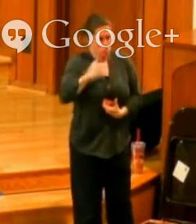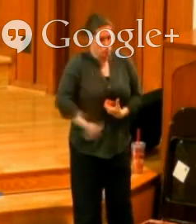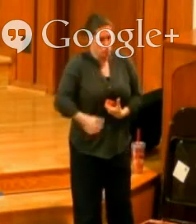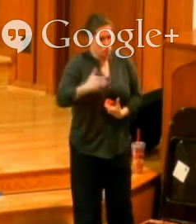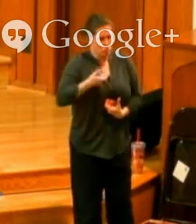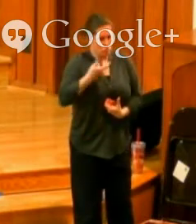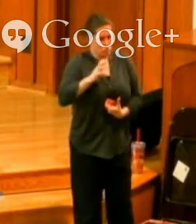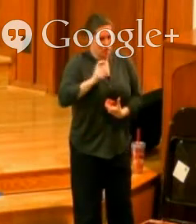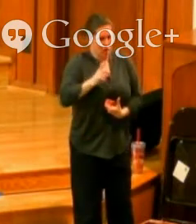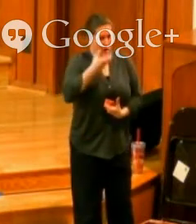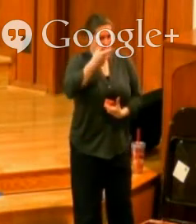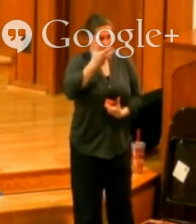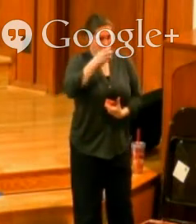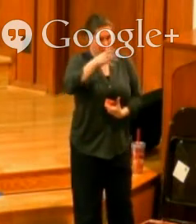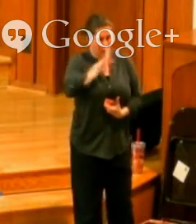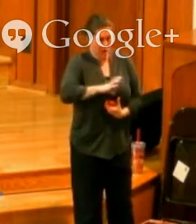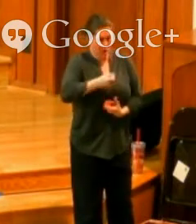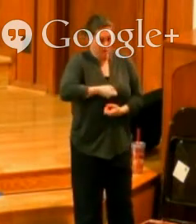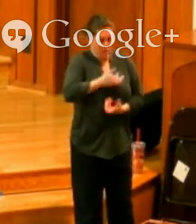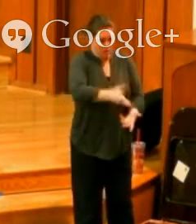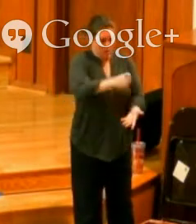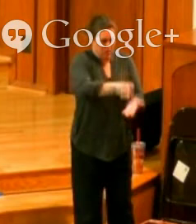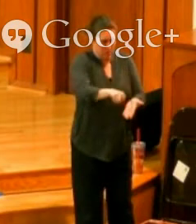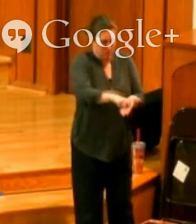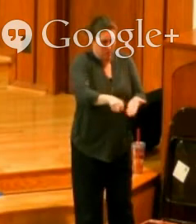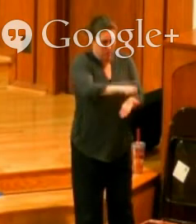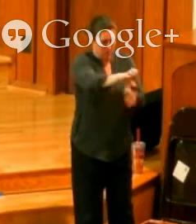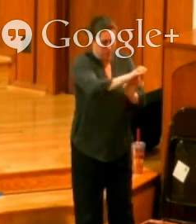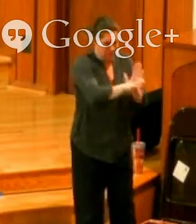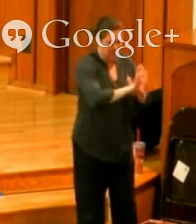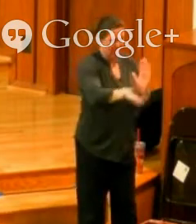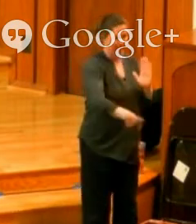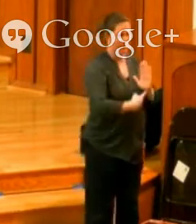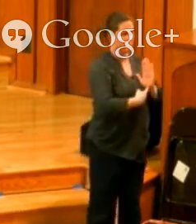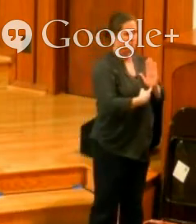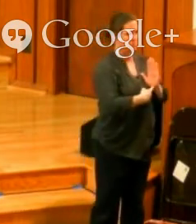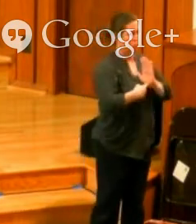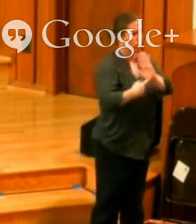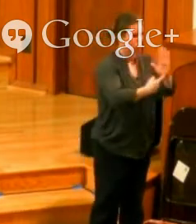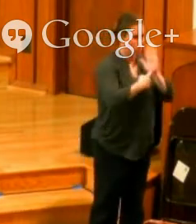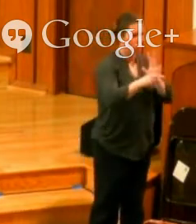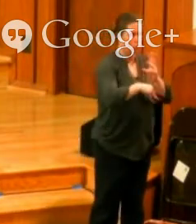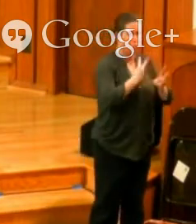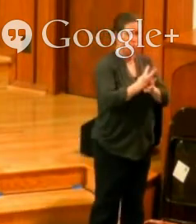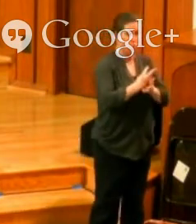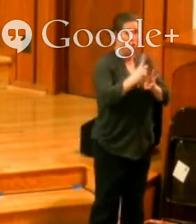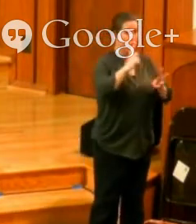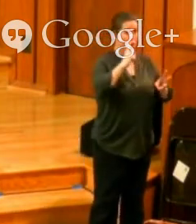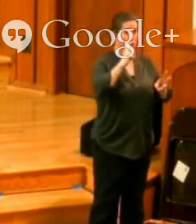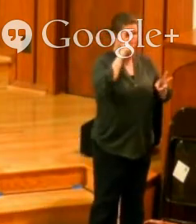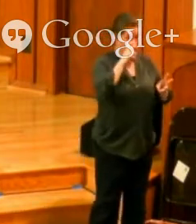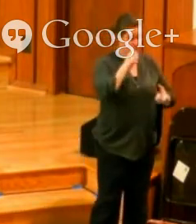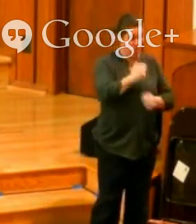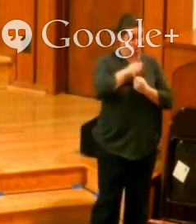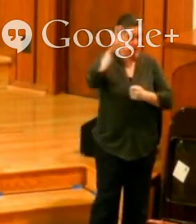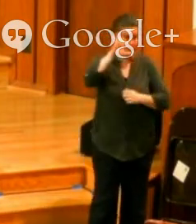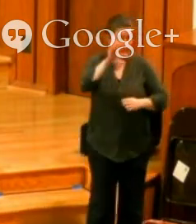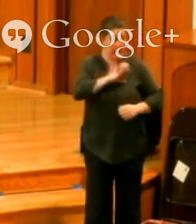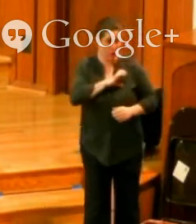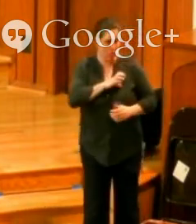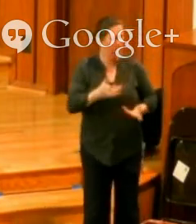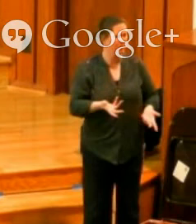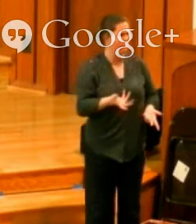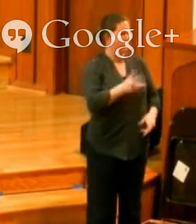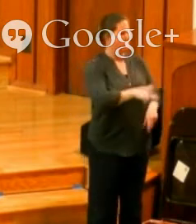who God is. It's his character of love shown to the world. And do you think the devil loves God's character? Absolutely